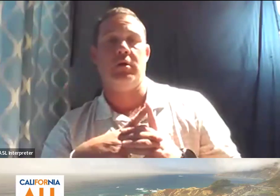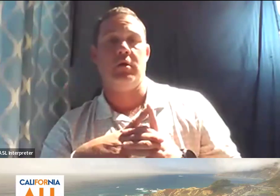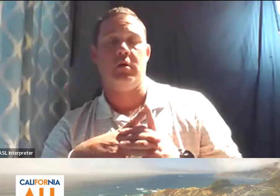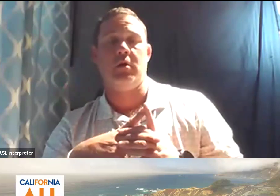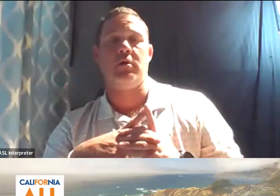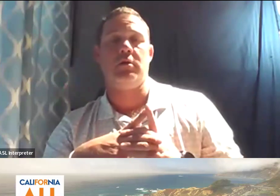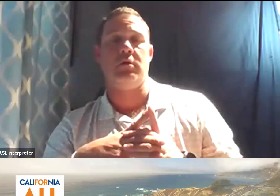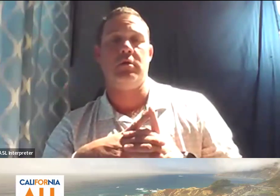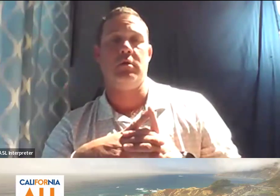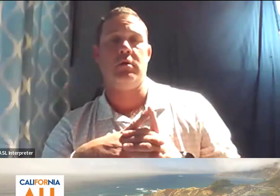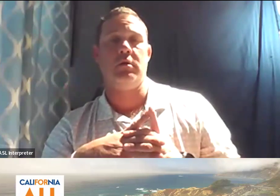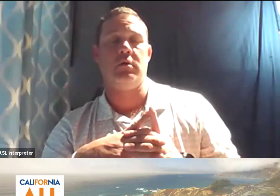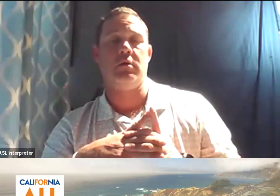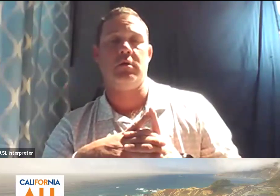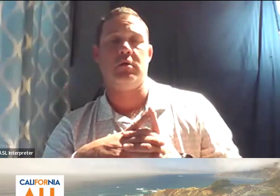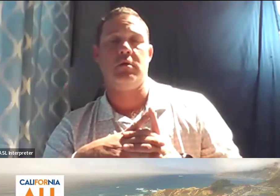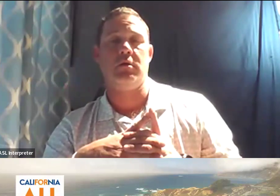so I think that,